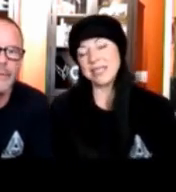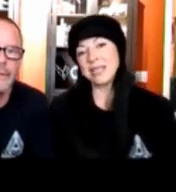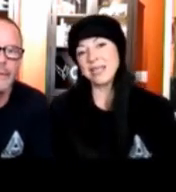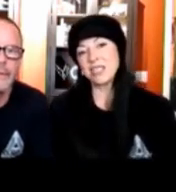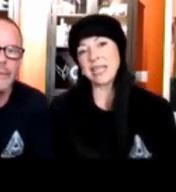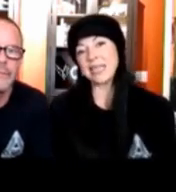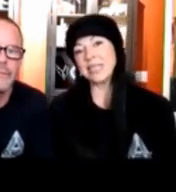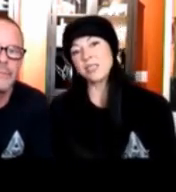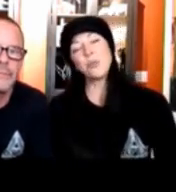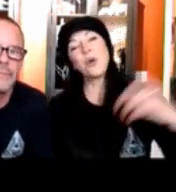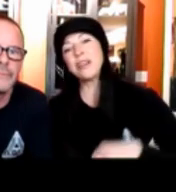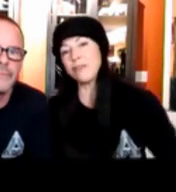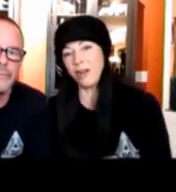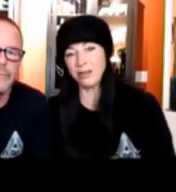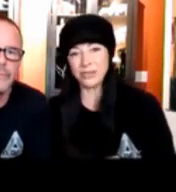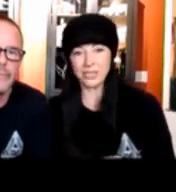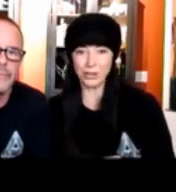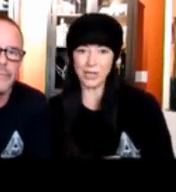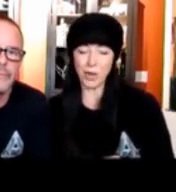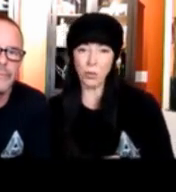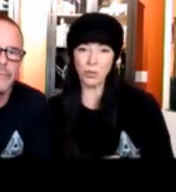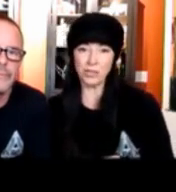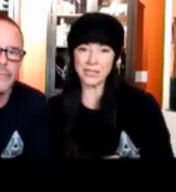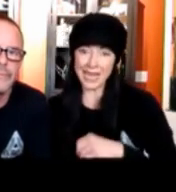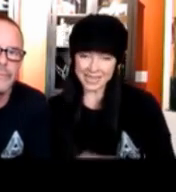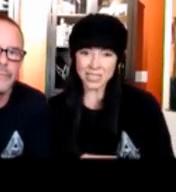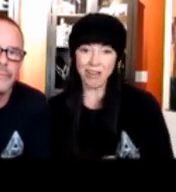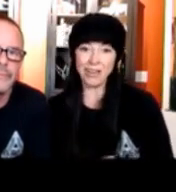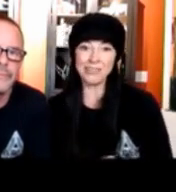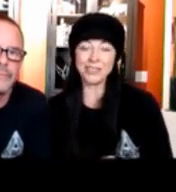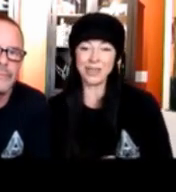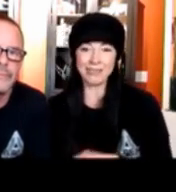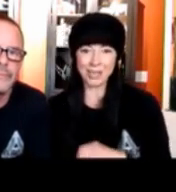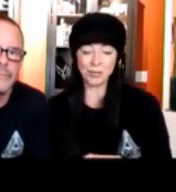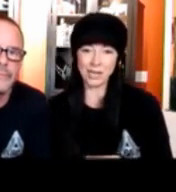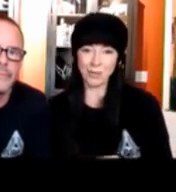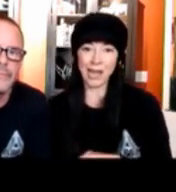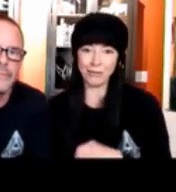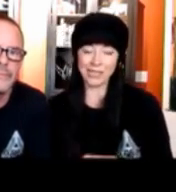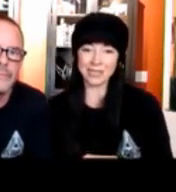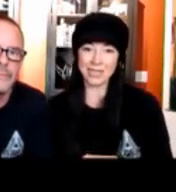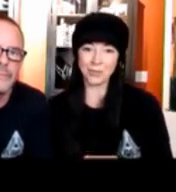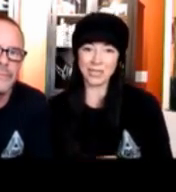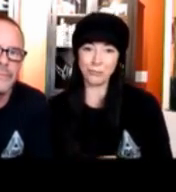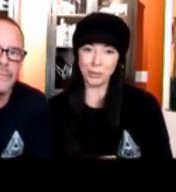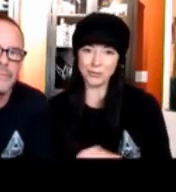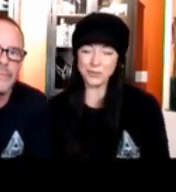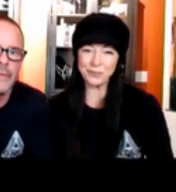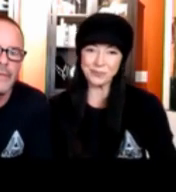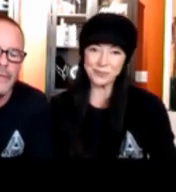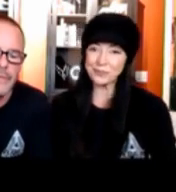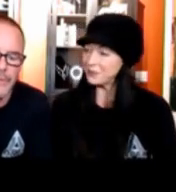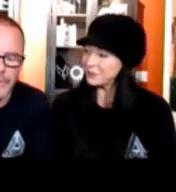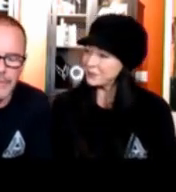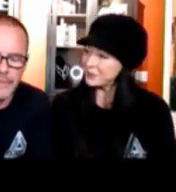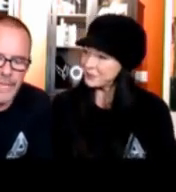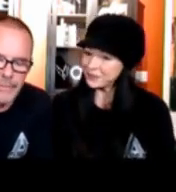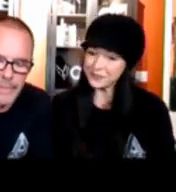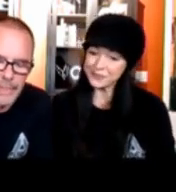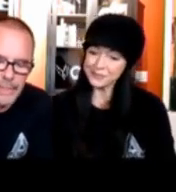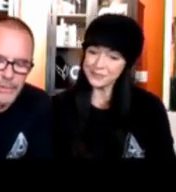this idea to get kids more involved in learning about wolves hands-on so that they could become advocates to help save wolves.